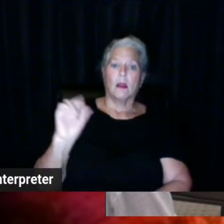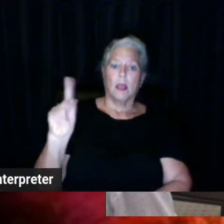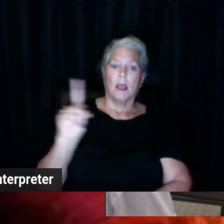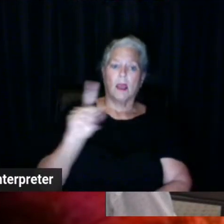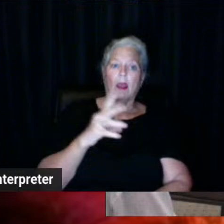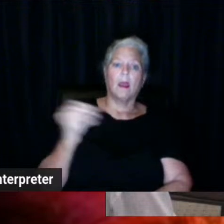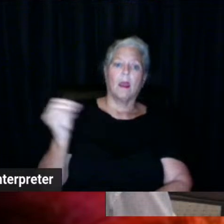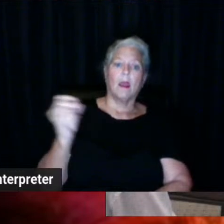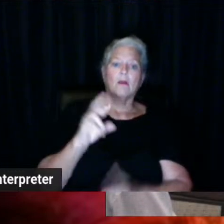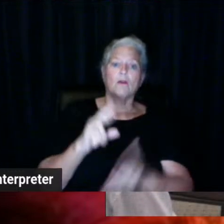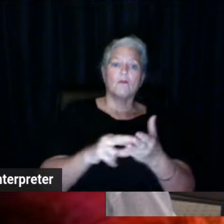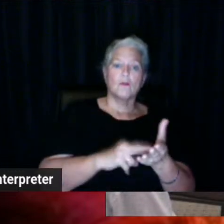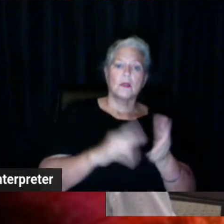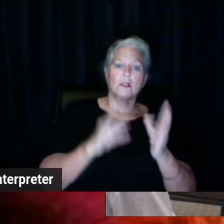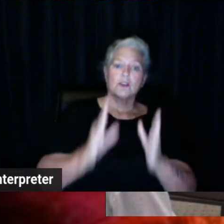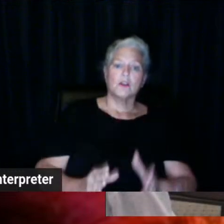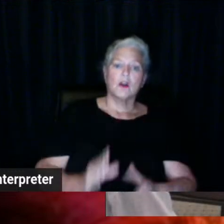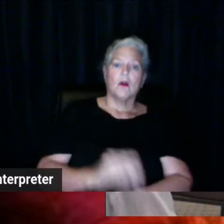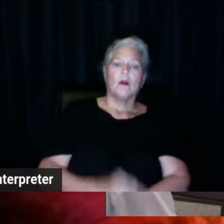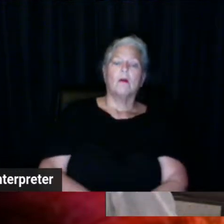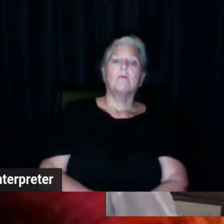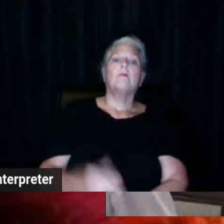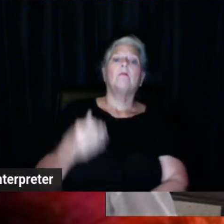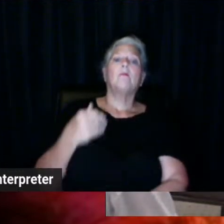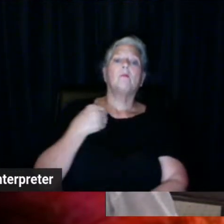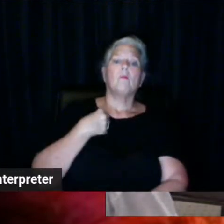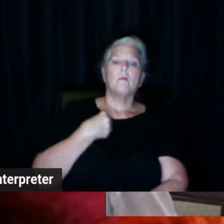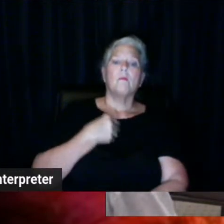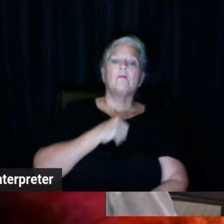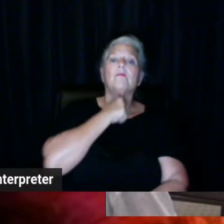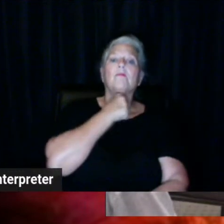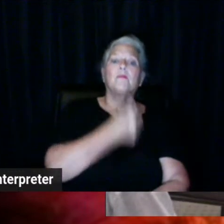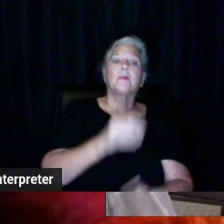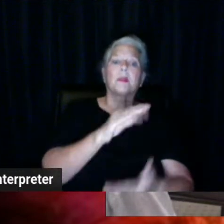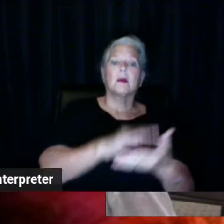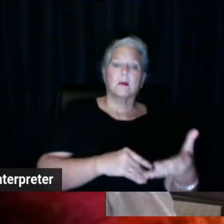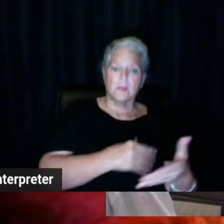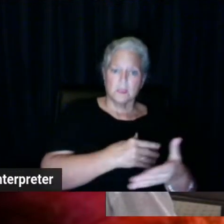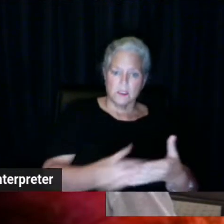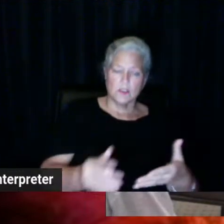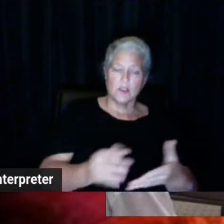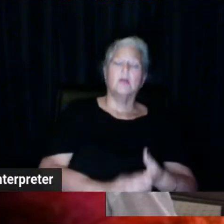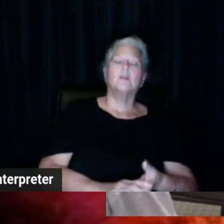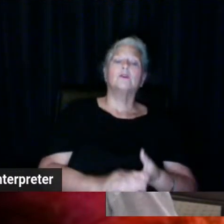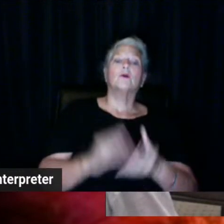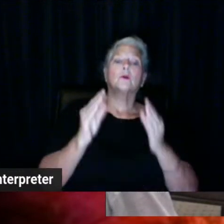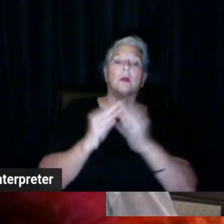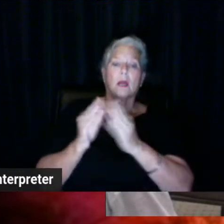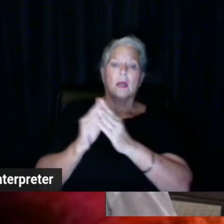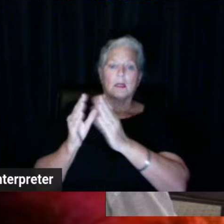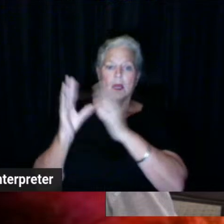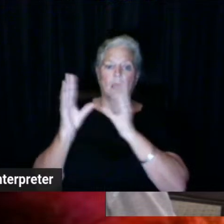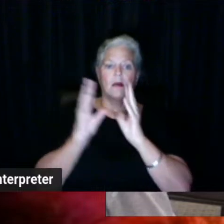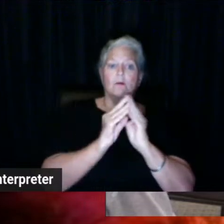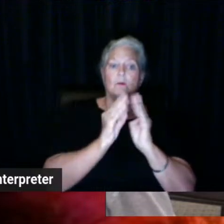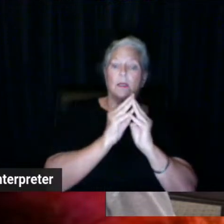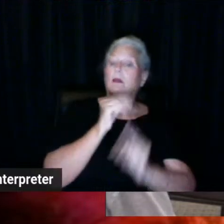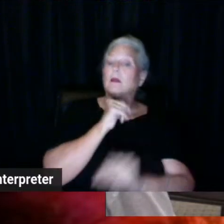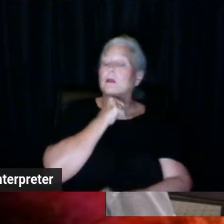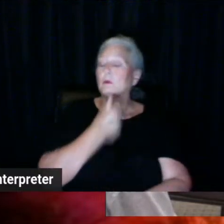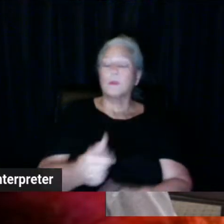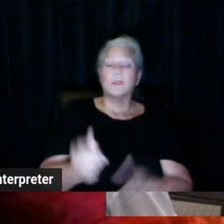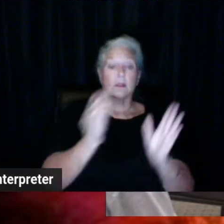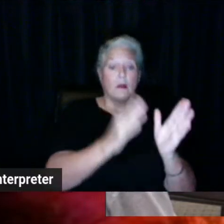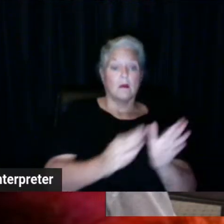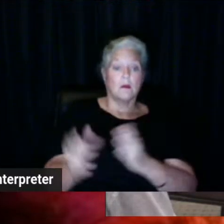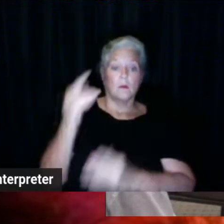as you know, we had an unscheduled special town meeting this past November that was unplanned for budgetarily. And then, as